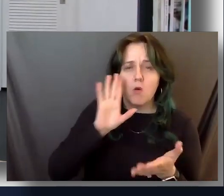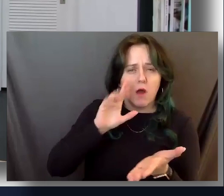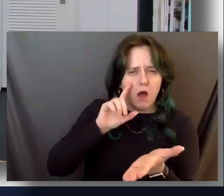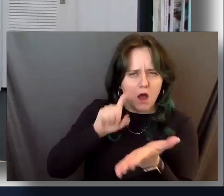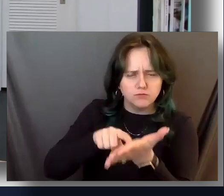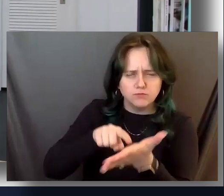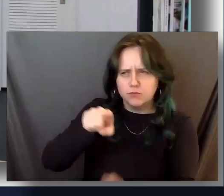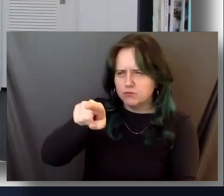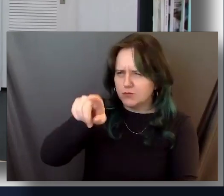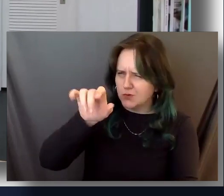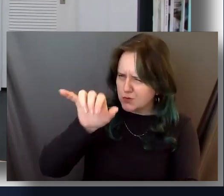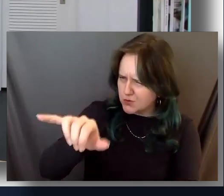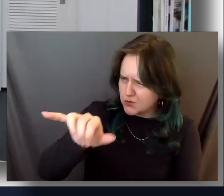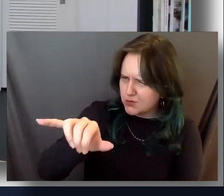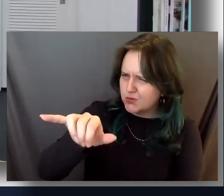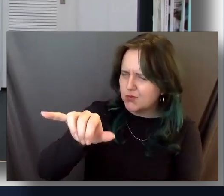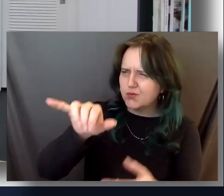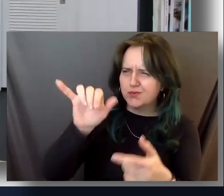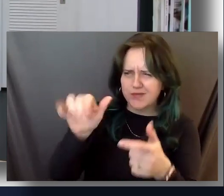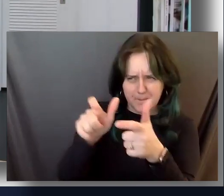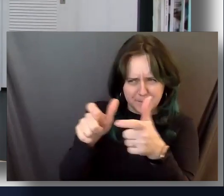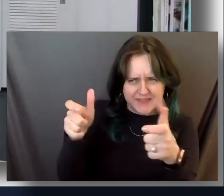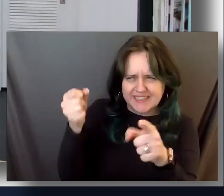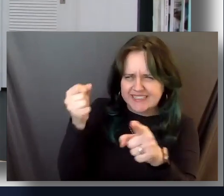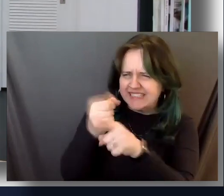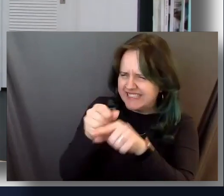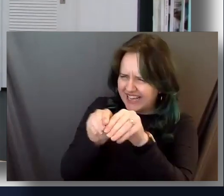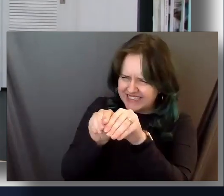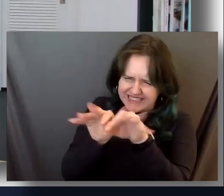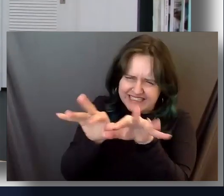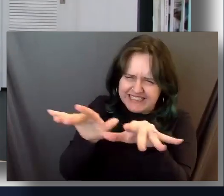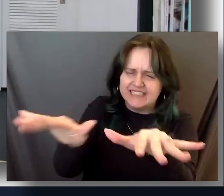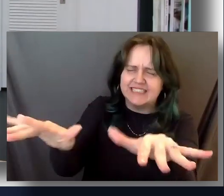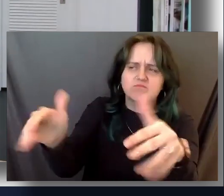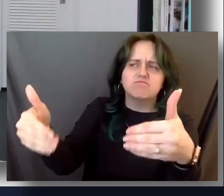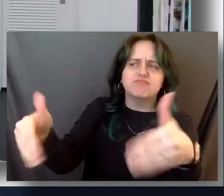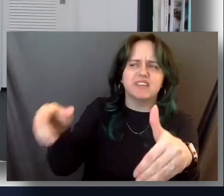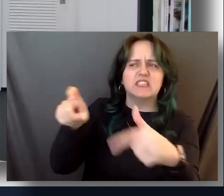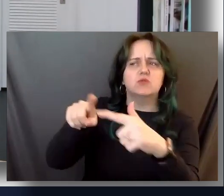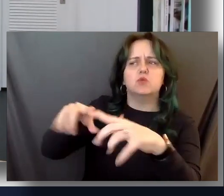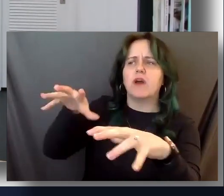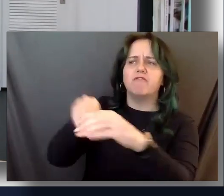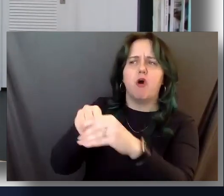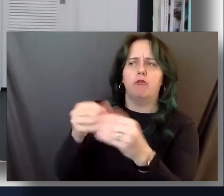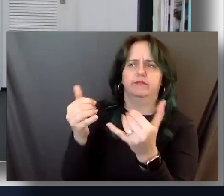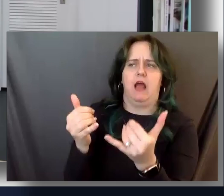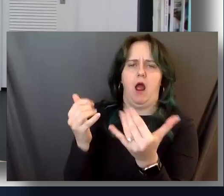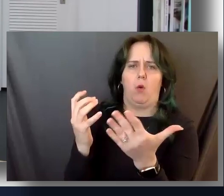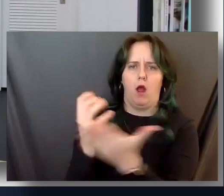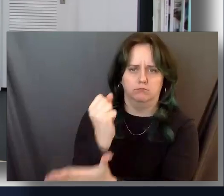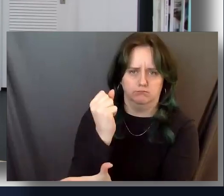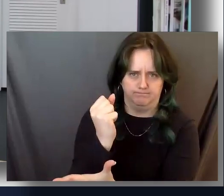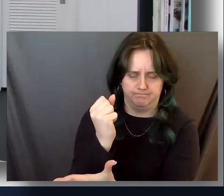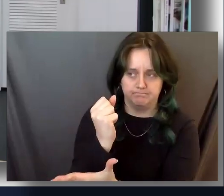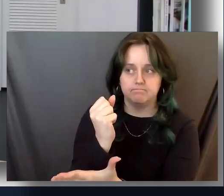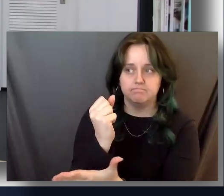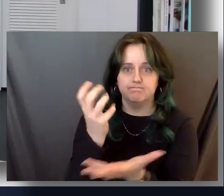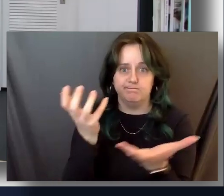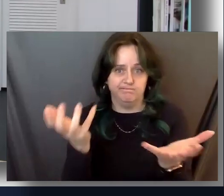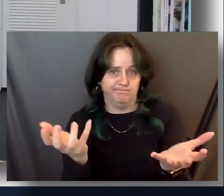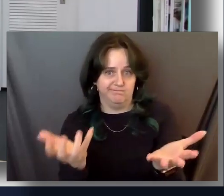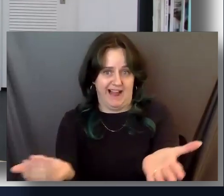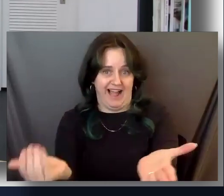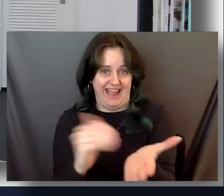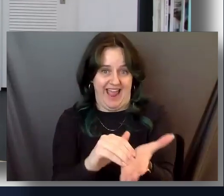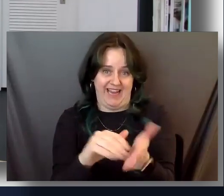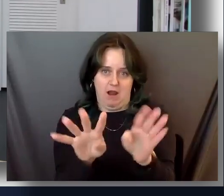they see this as something that's going to have larger implications and that they need to become involved in? Again,